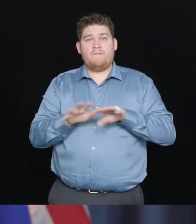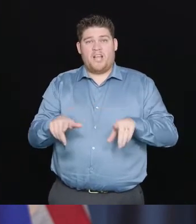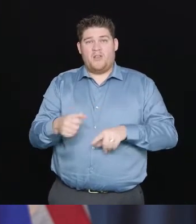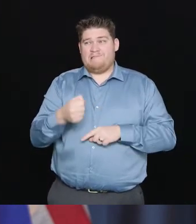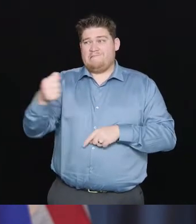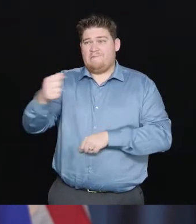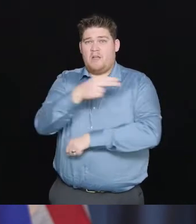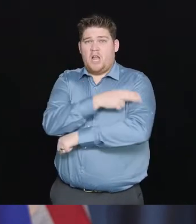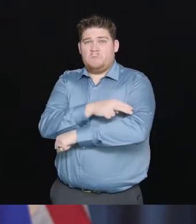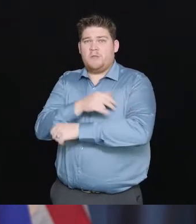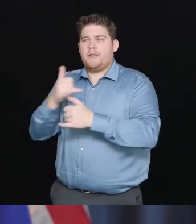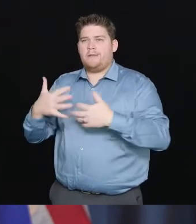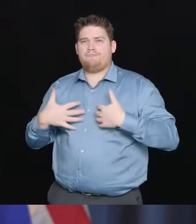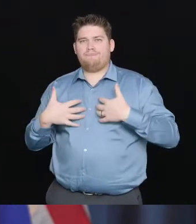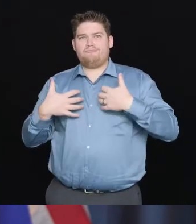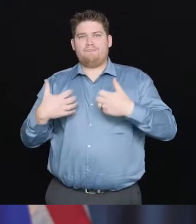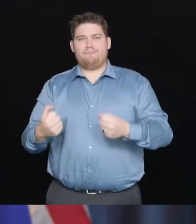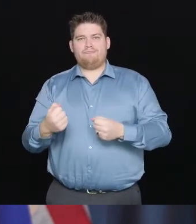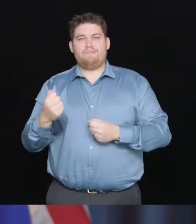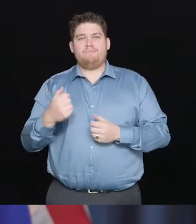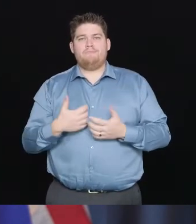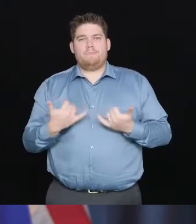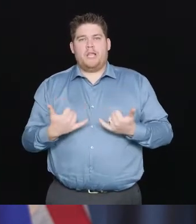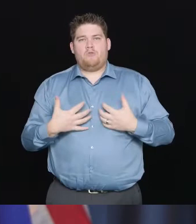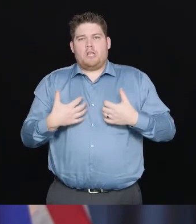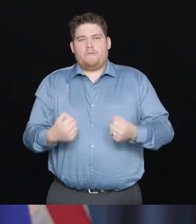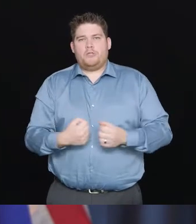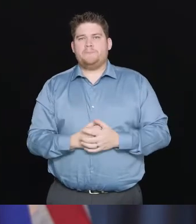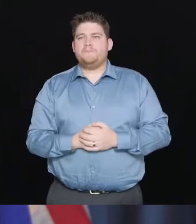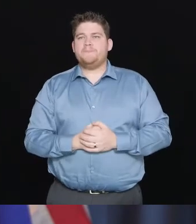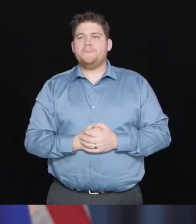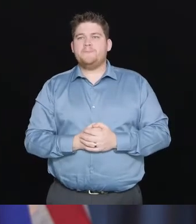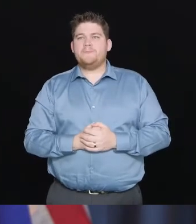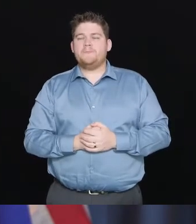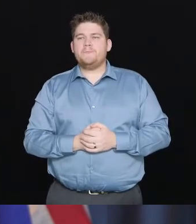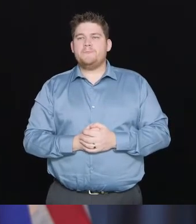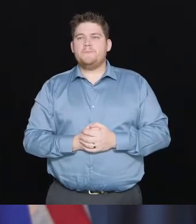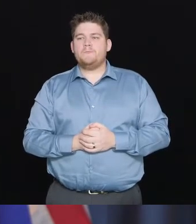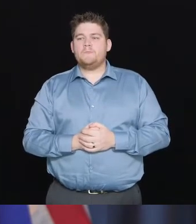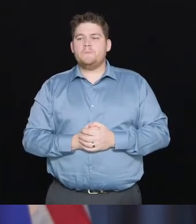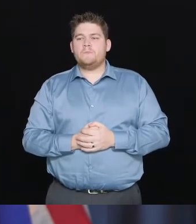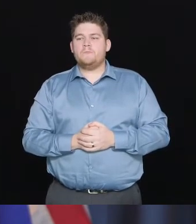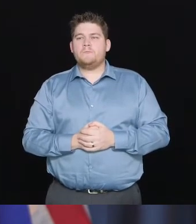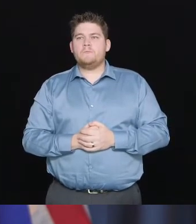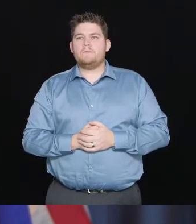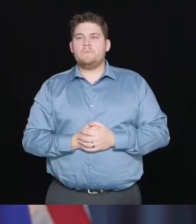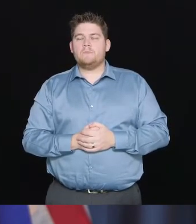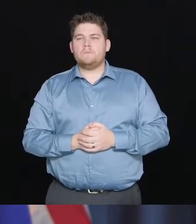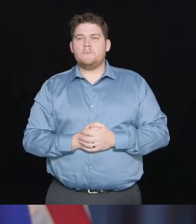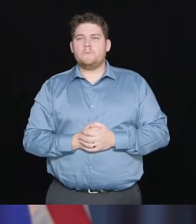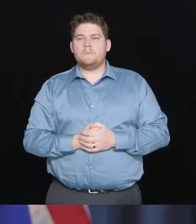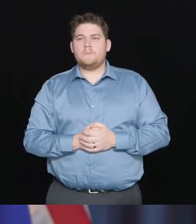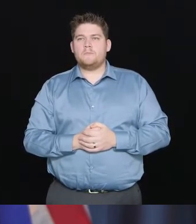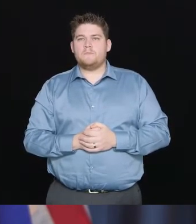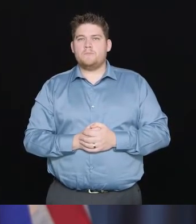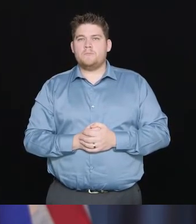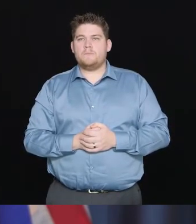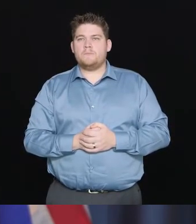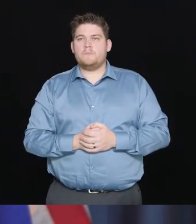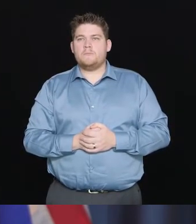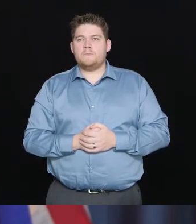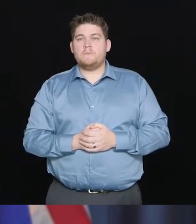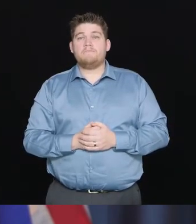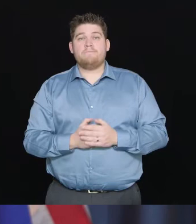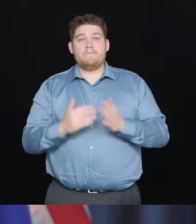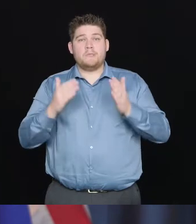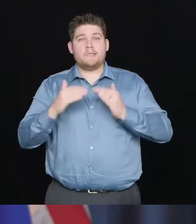Hi, Dr. Henry. With the increase of cases we see at Care Park Center, could you please explain what carries and